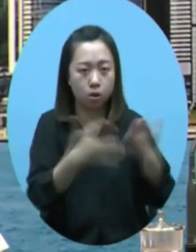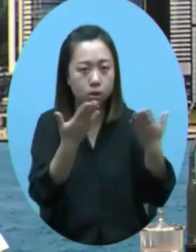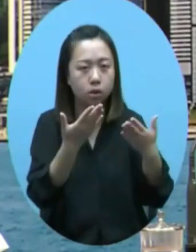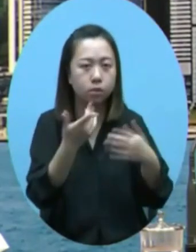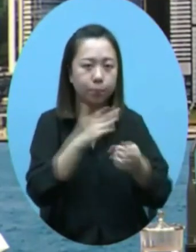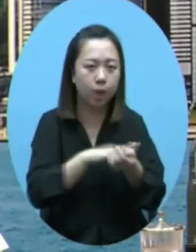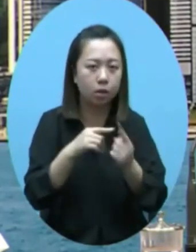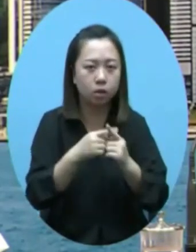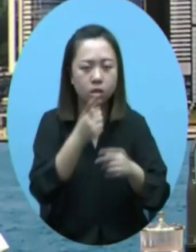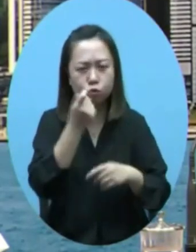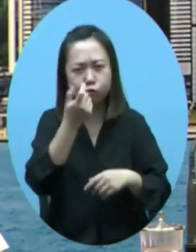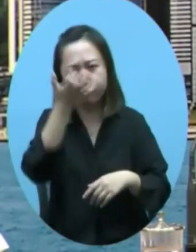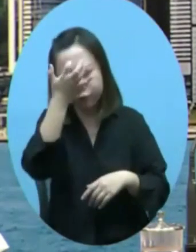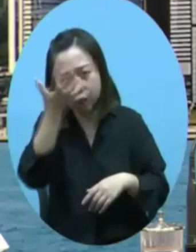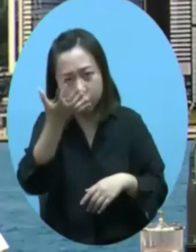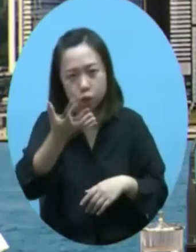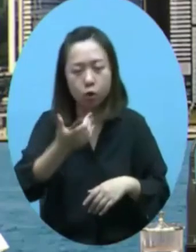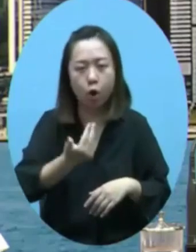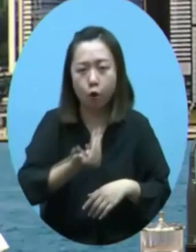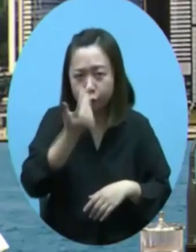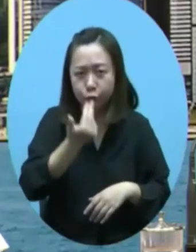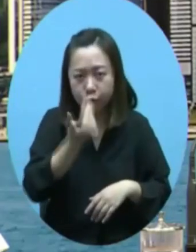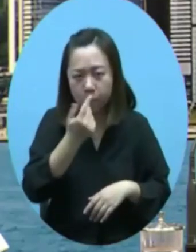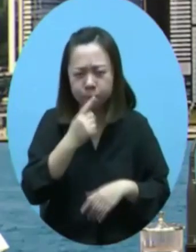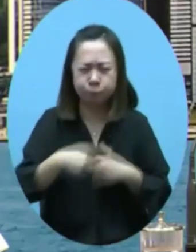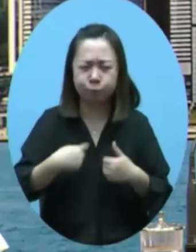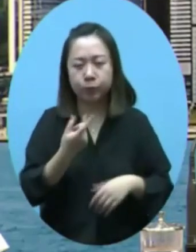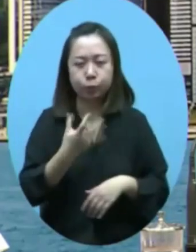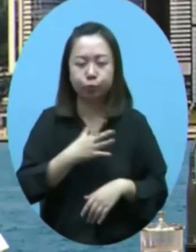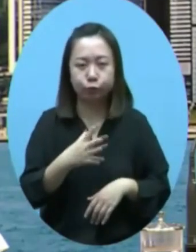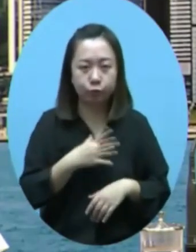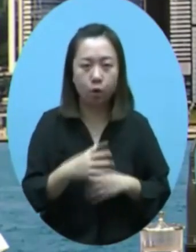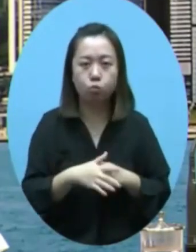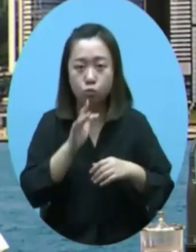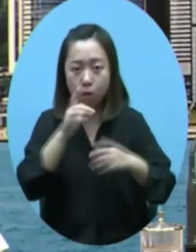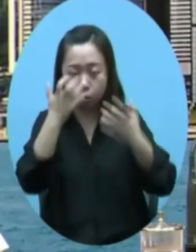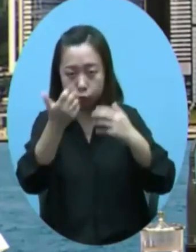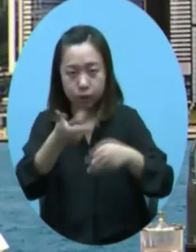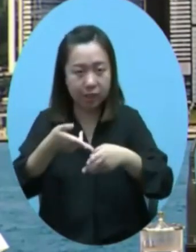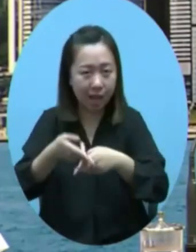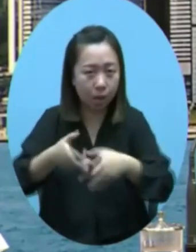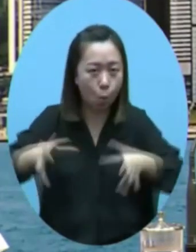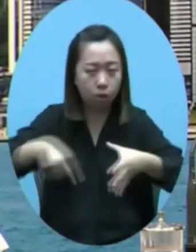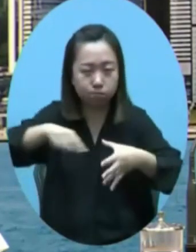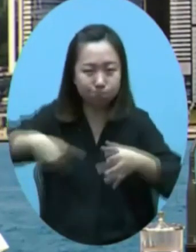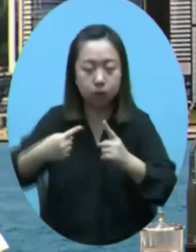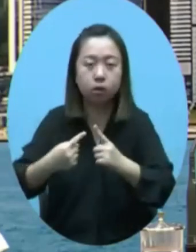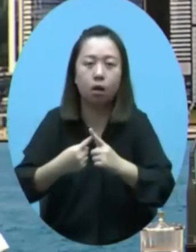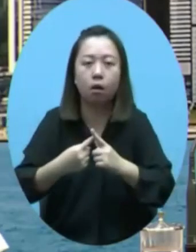For some patients, they came in with fever and some upper respiratory